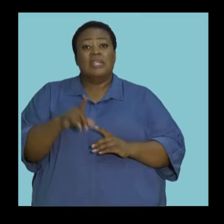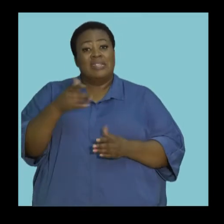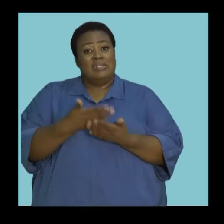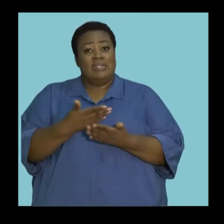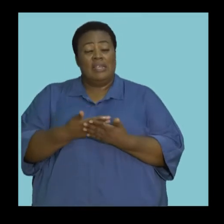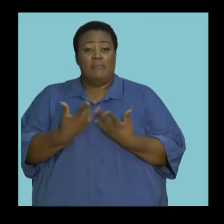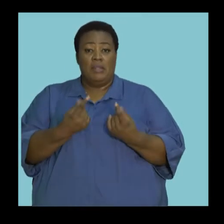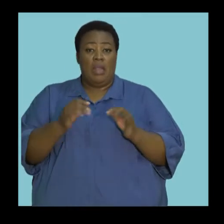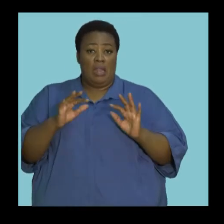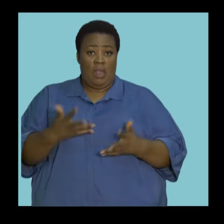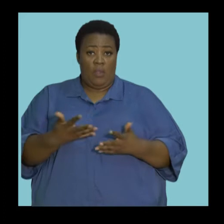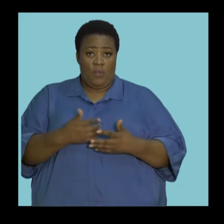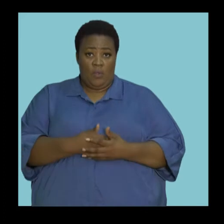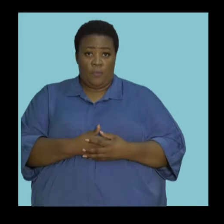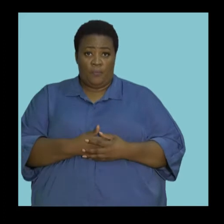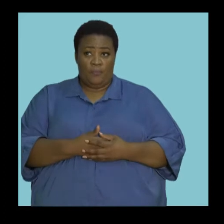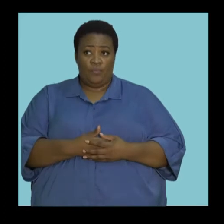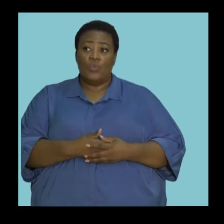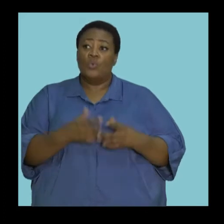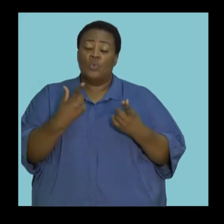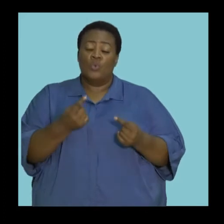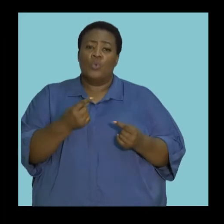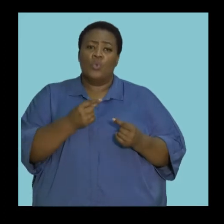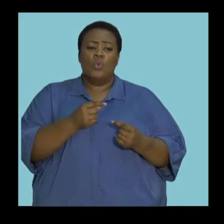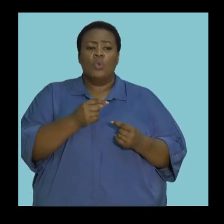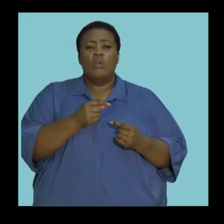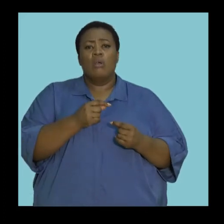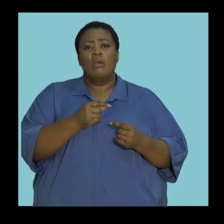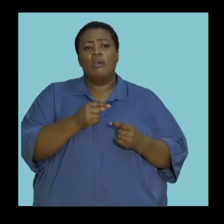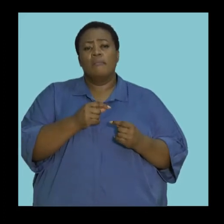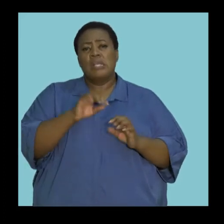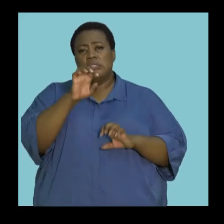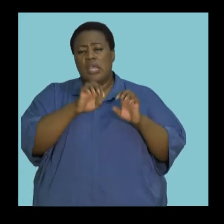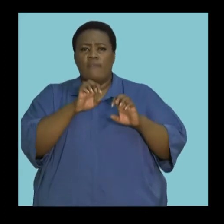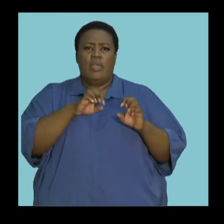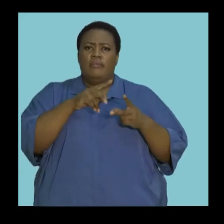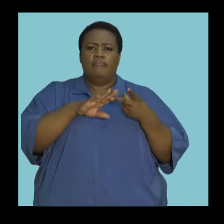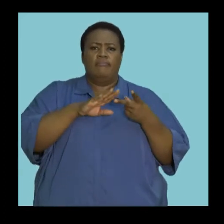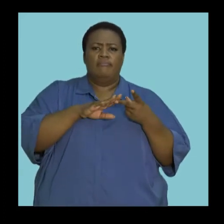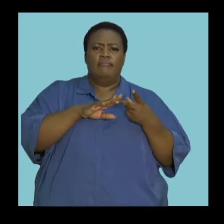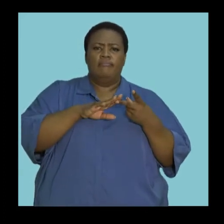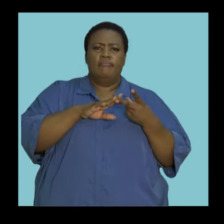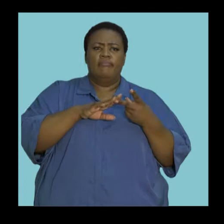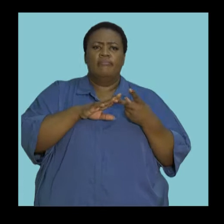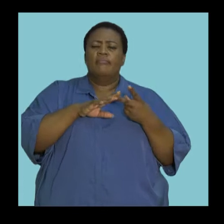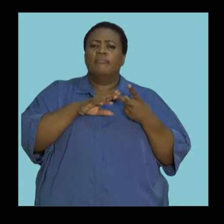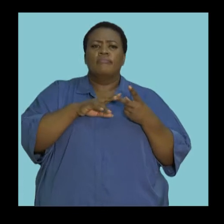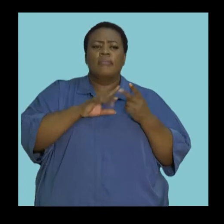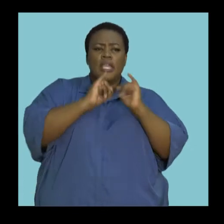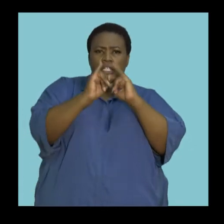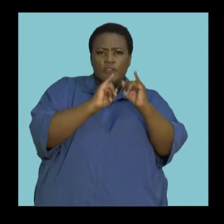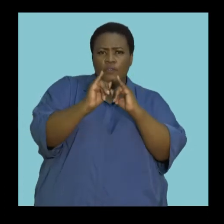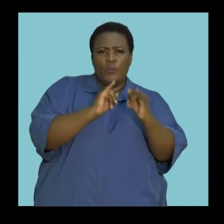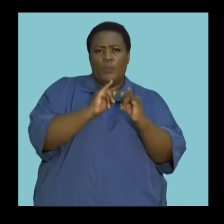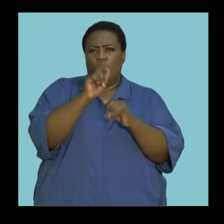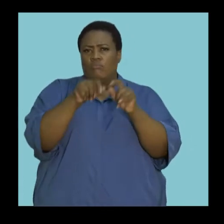can be done through the following: through doing a survey, through polls, having an interview